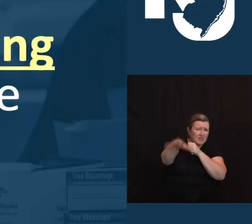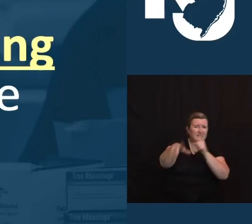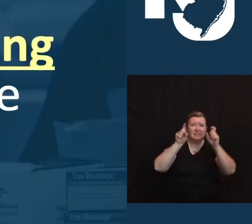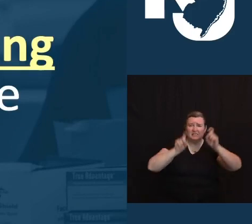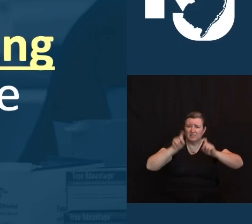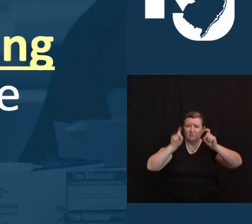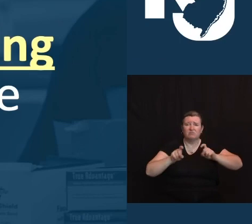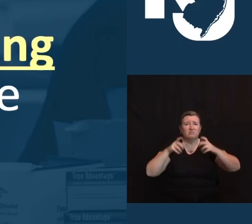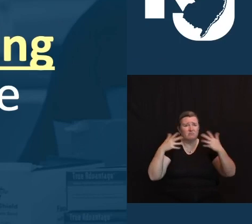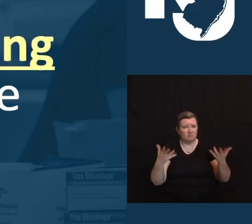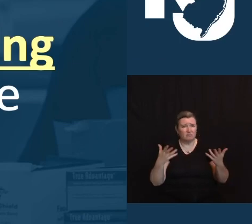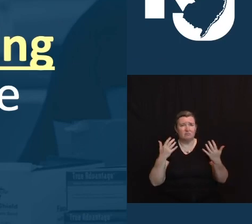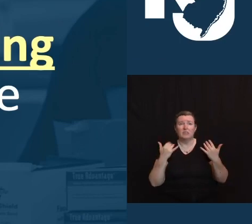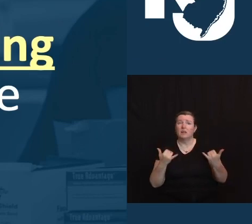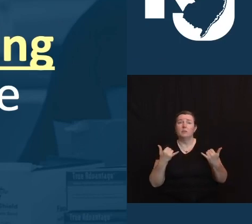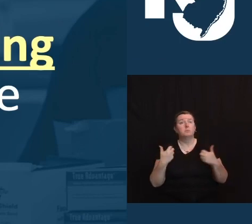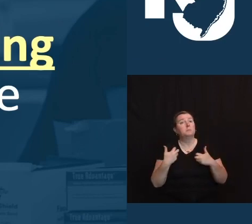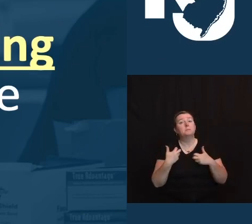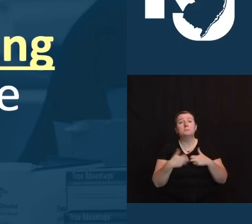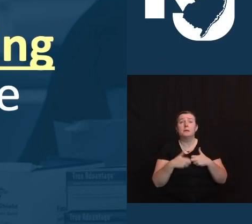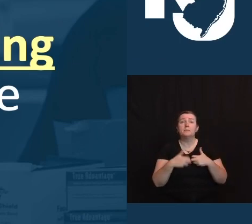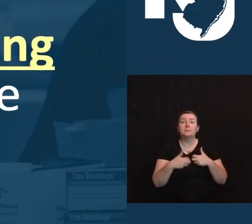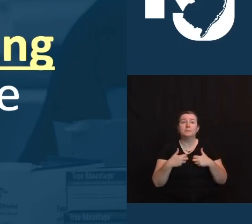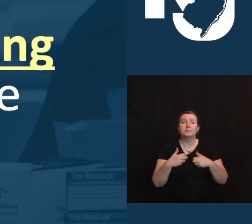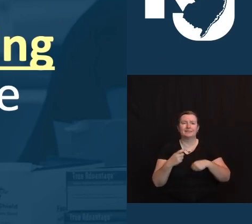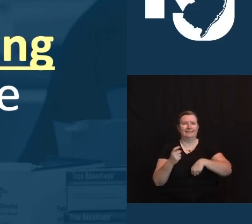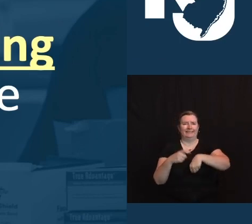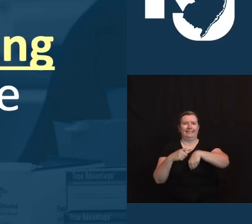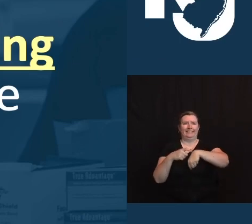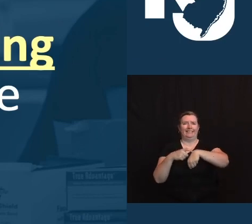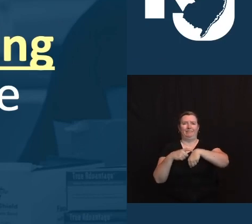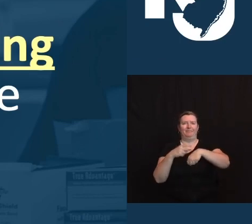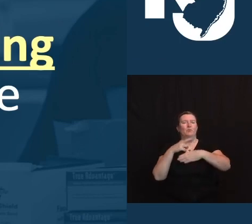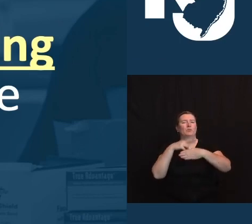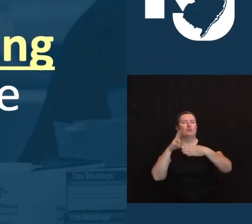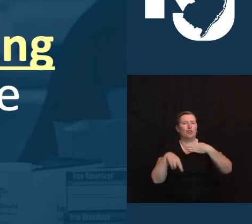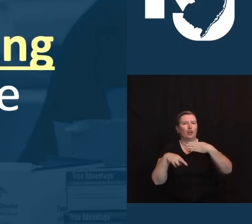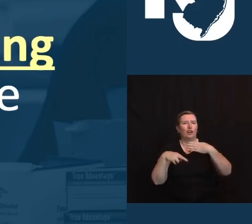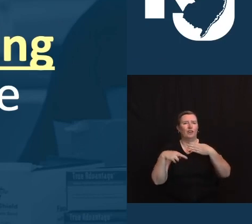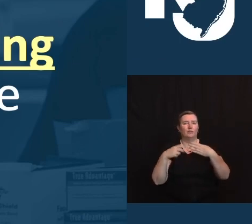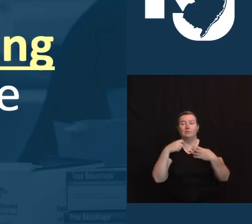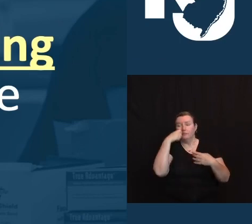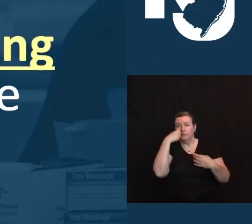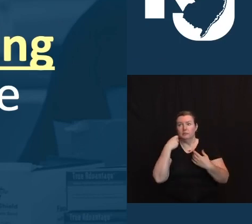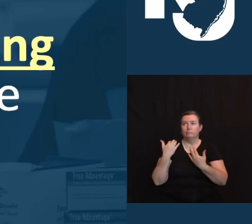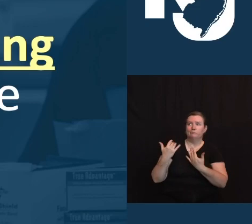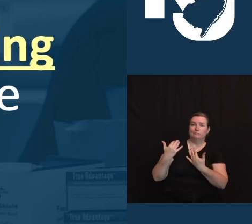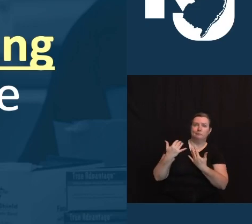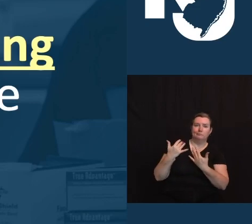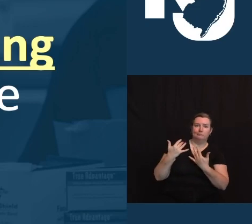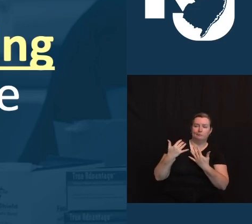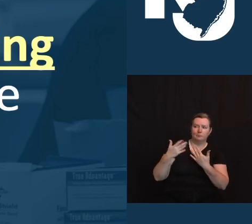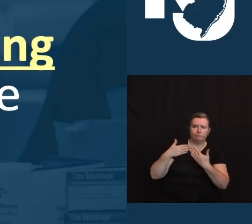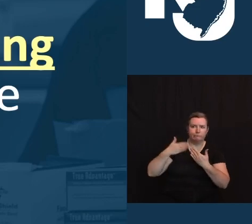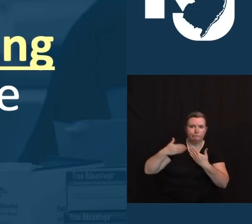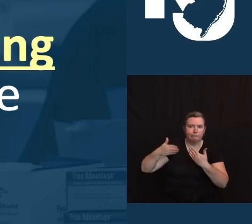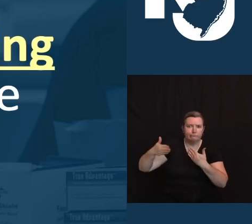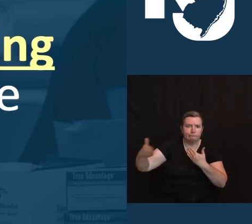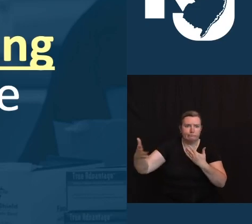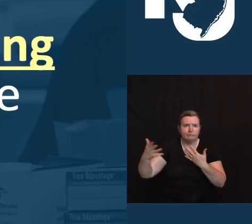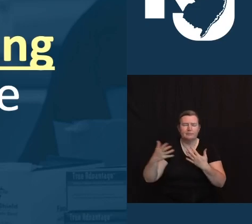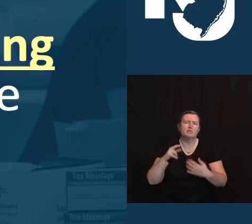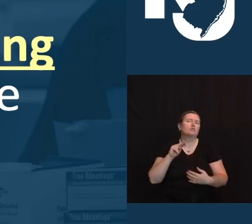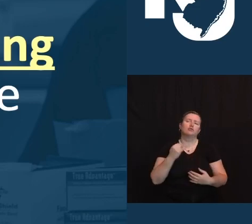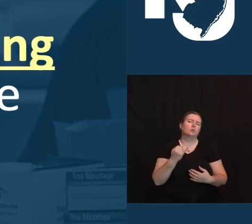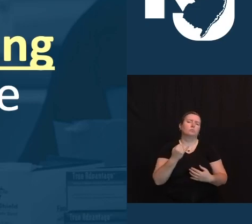is the challenge. That's a national challenge. But the capacity in this state is as good as any capacity in any state